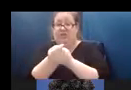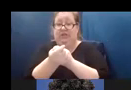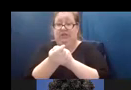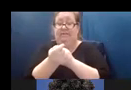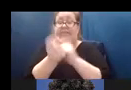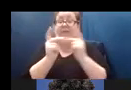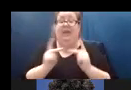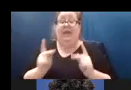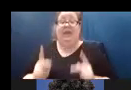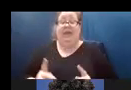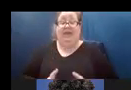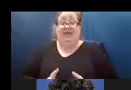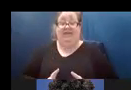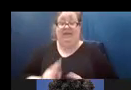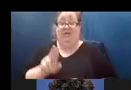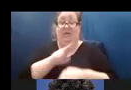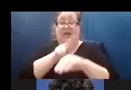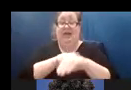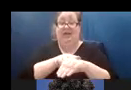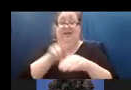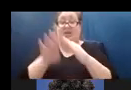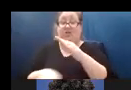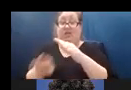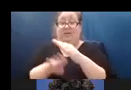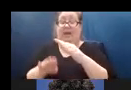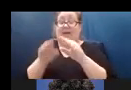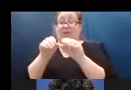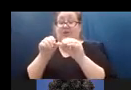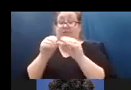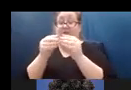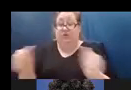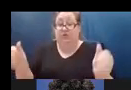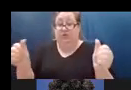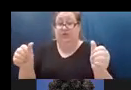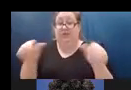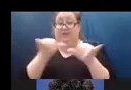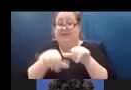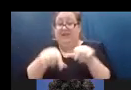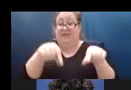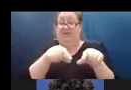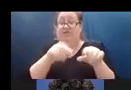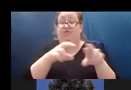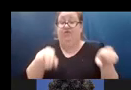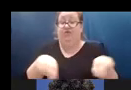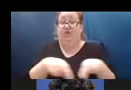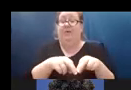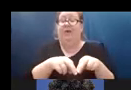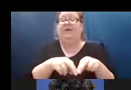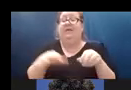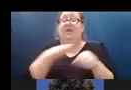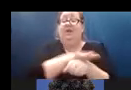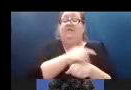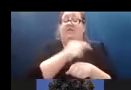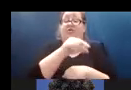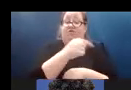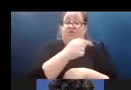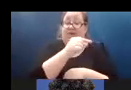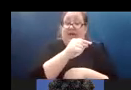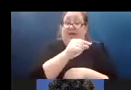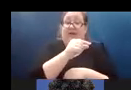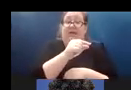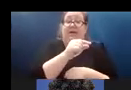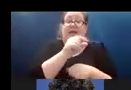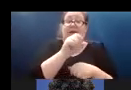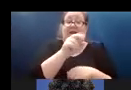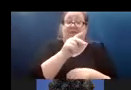the physical and nature-based solutions that will be staying in this room will cover green infrastructure, drainage, and coastal solutions.